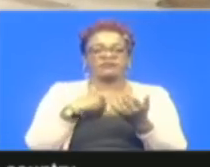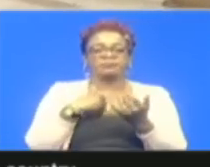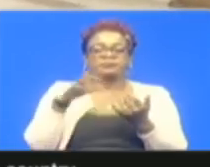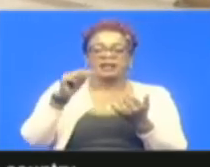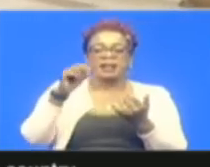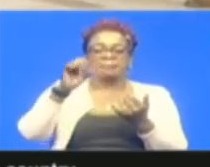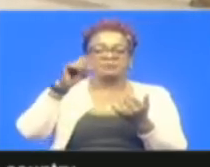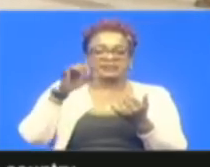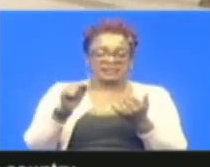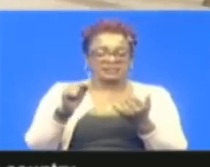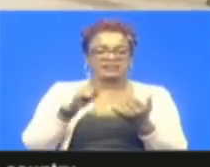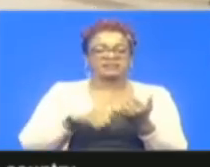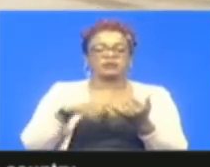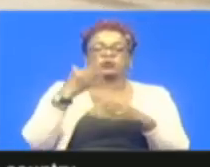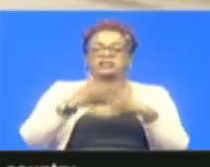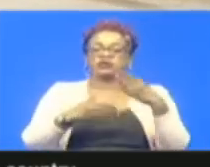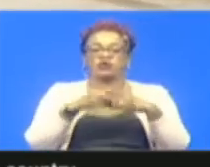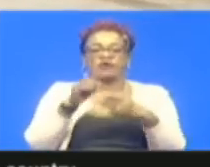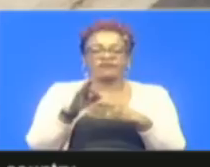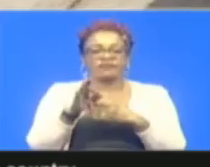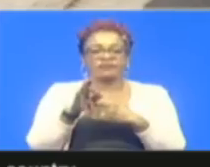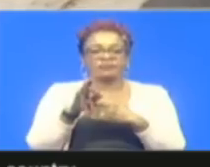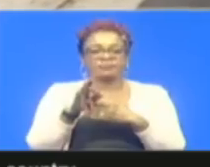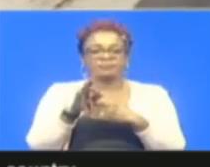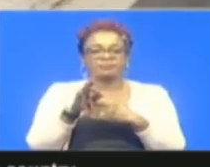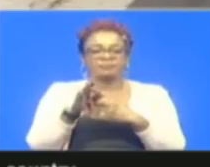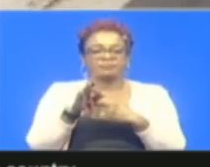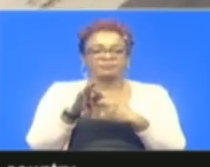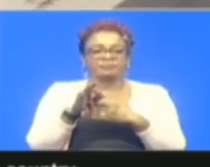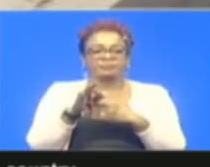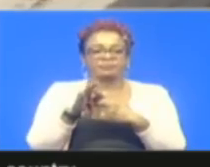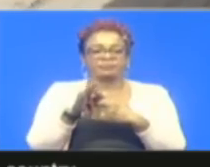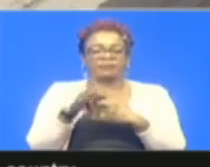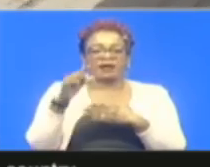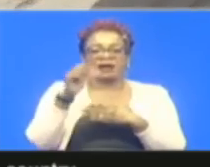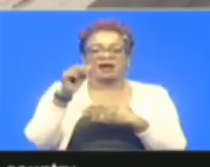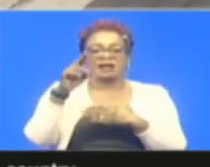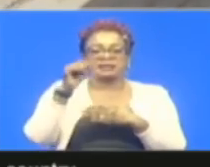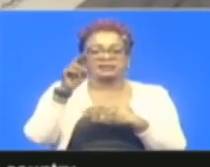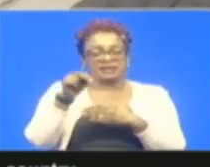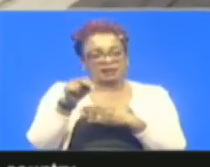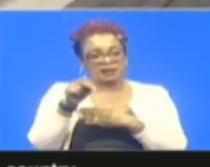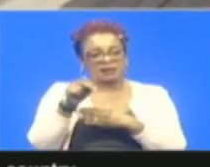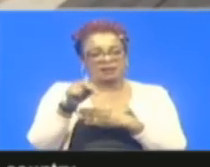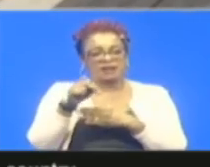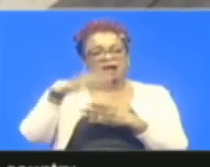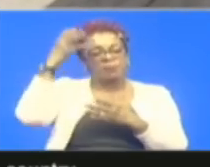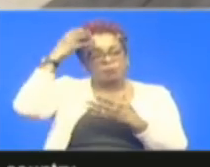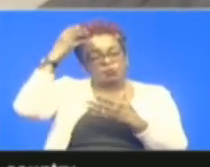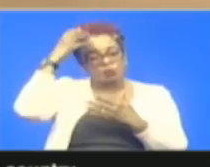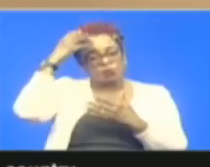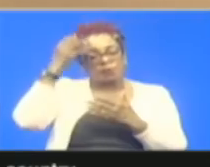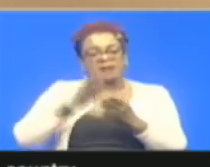lapset. We have the construction of the Gersen Lamu main